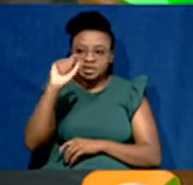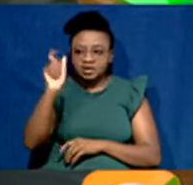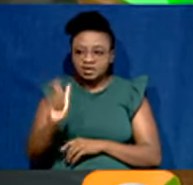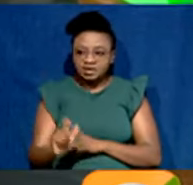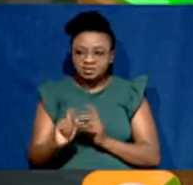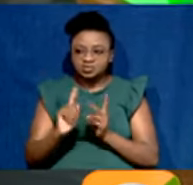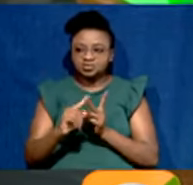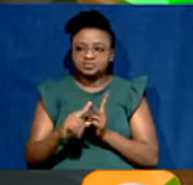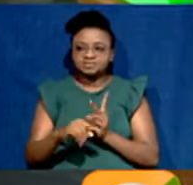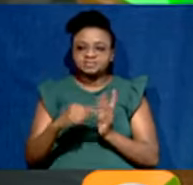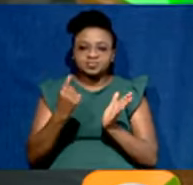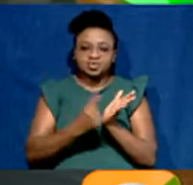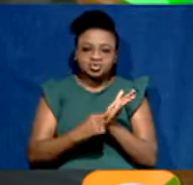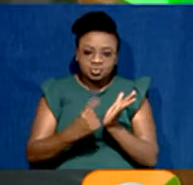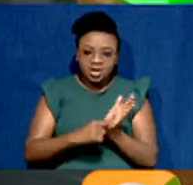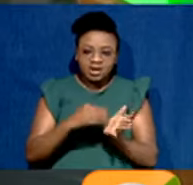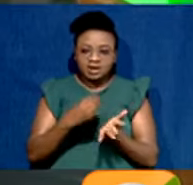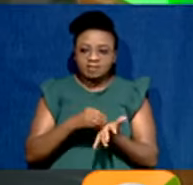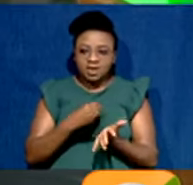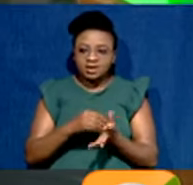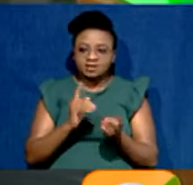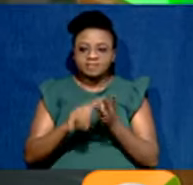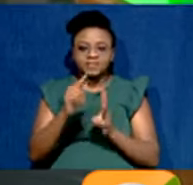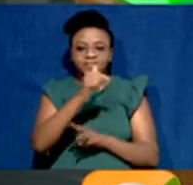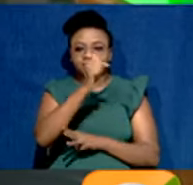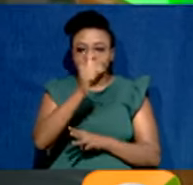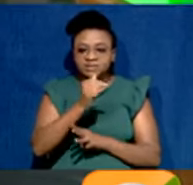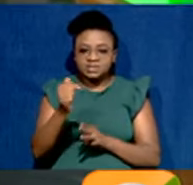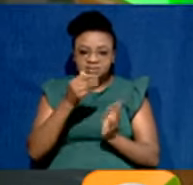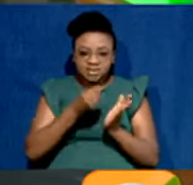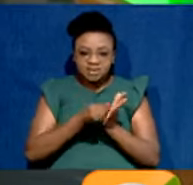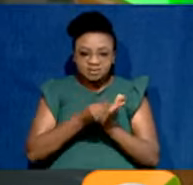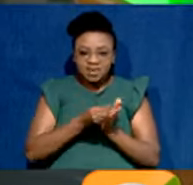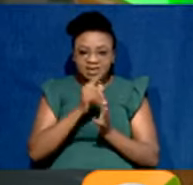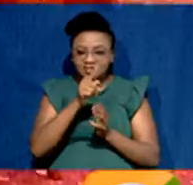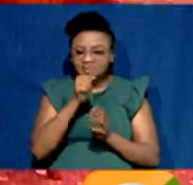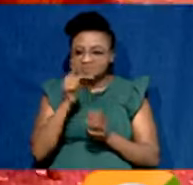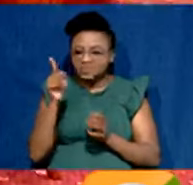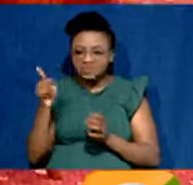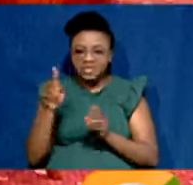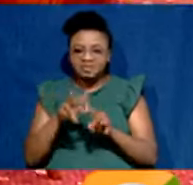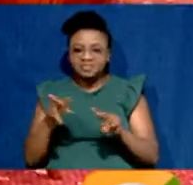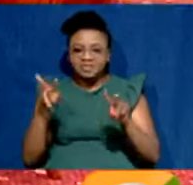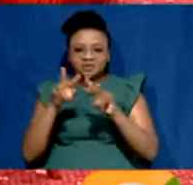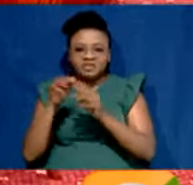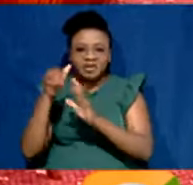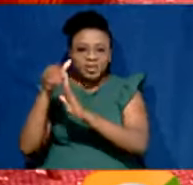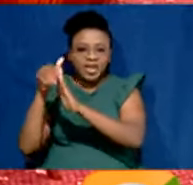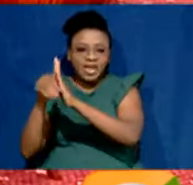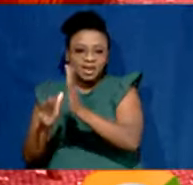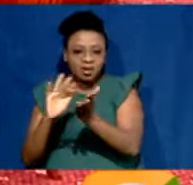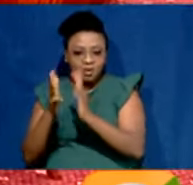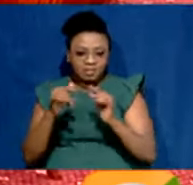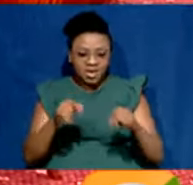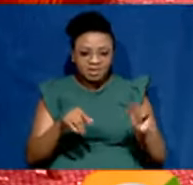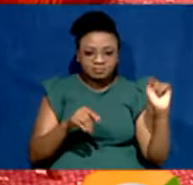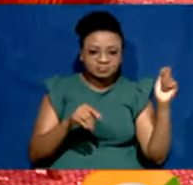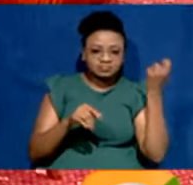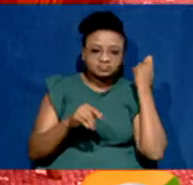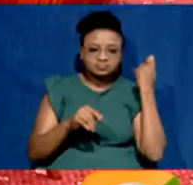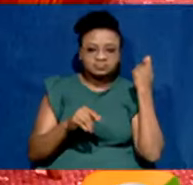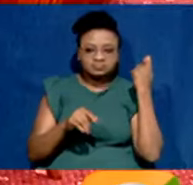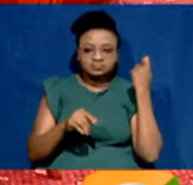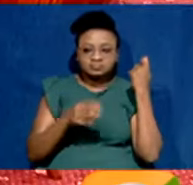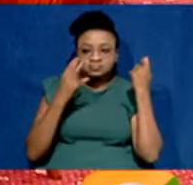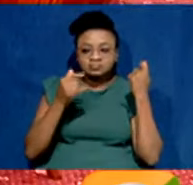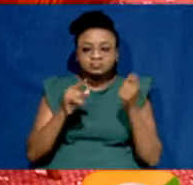Uganda shilling and the Tanzanian currencies. They aren't depreciating as fast as they are, as Kenya is doing. In fact, some